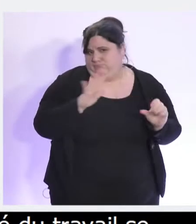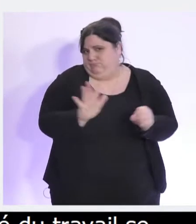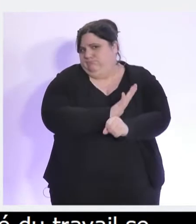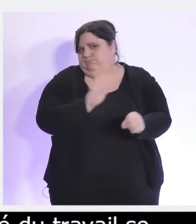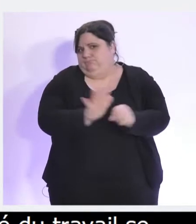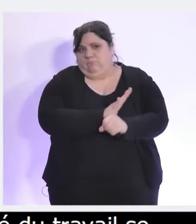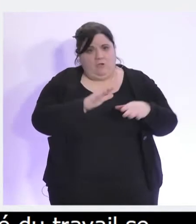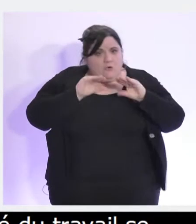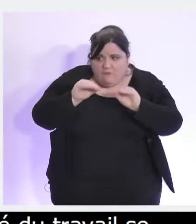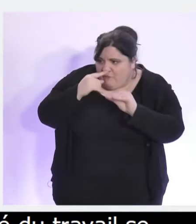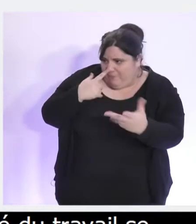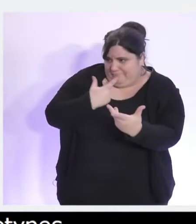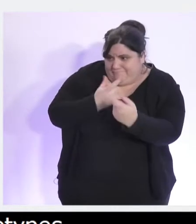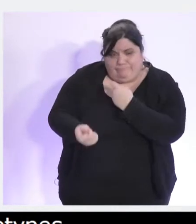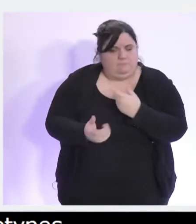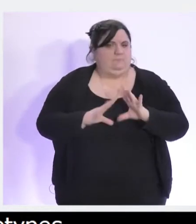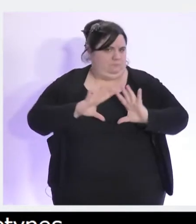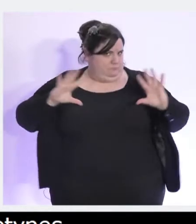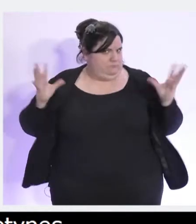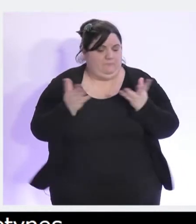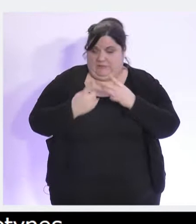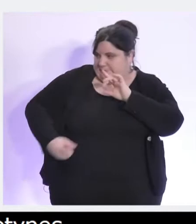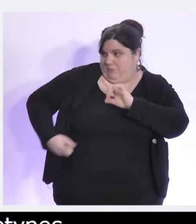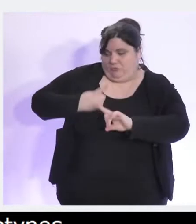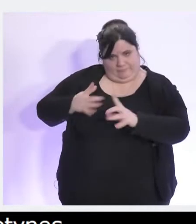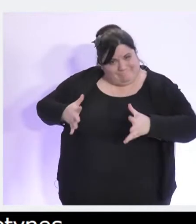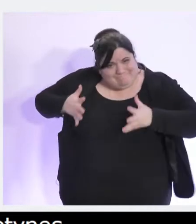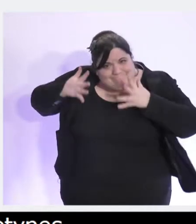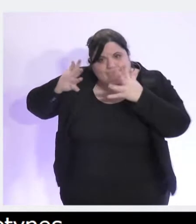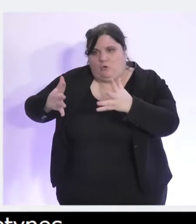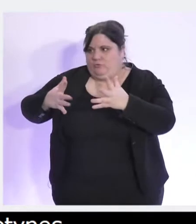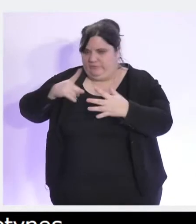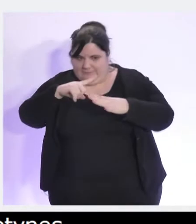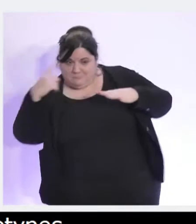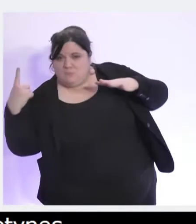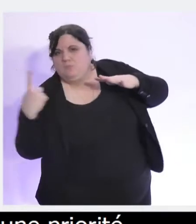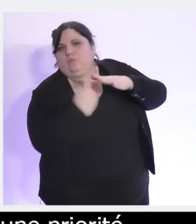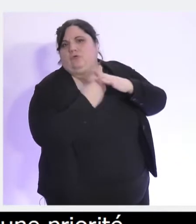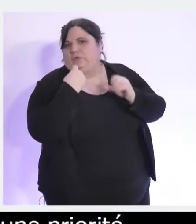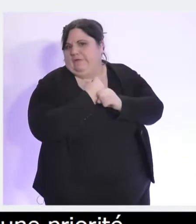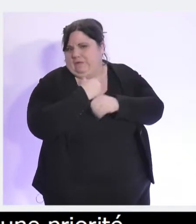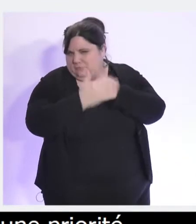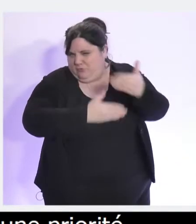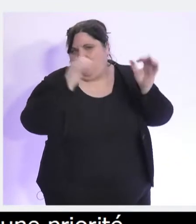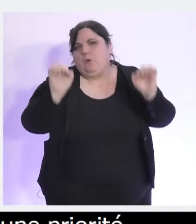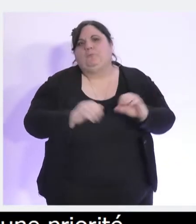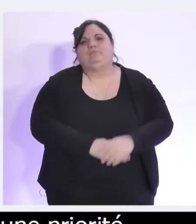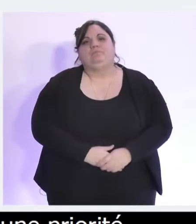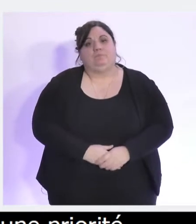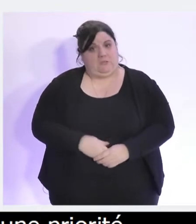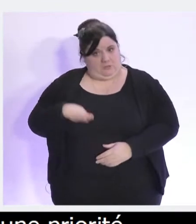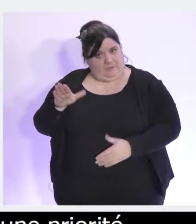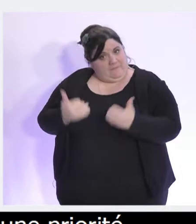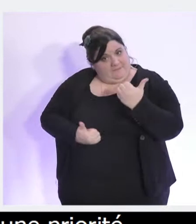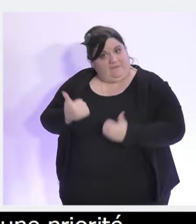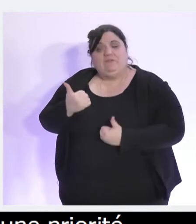This is a priority for some of the European activities for handicapped people. So having looked at the role of public services, we